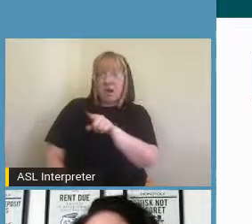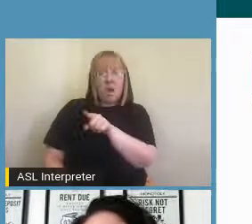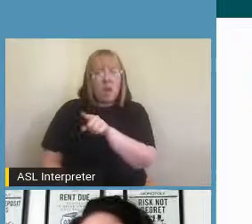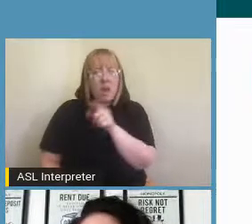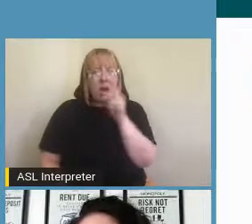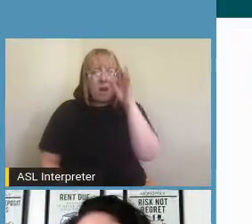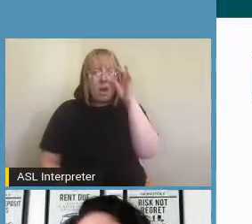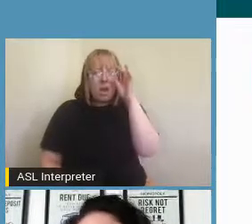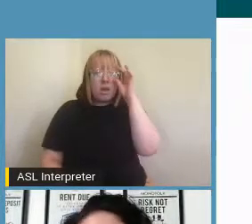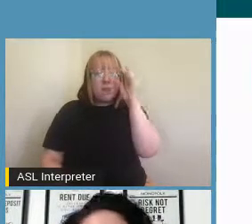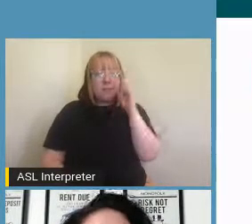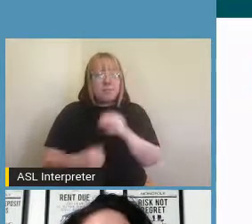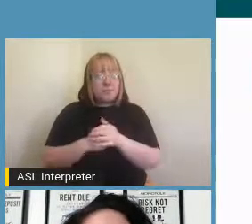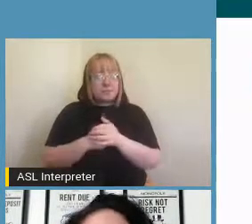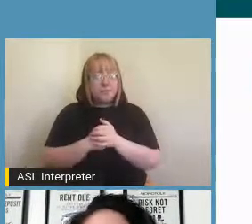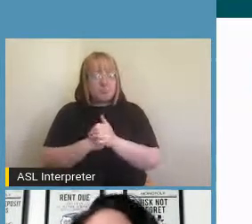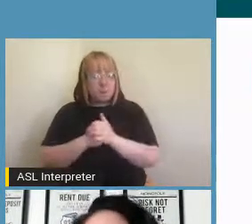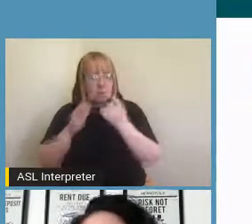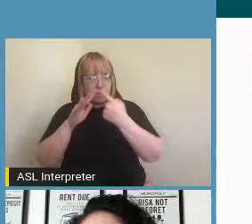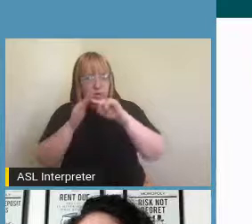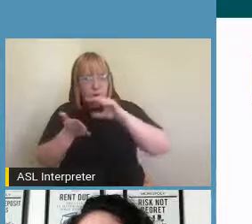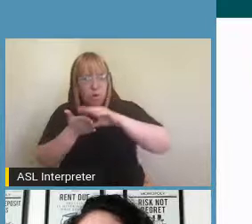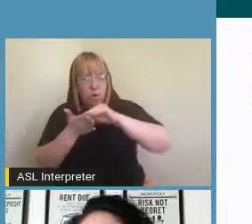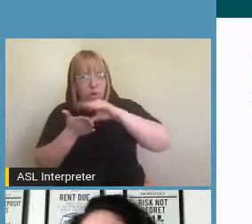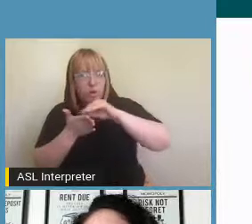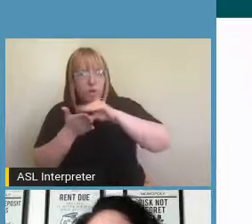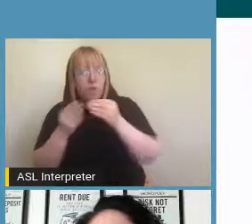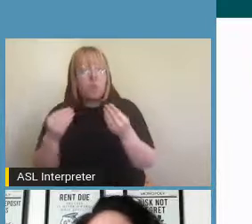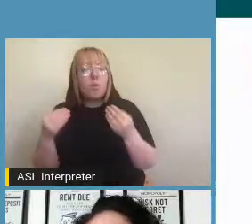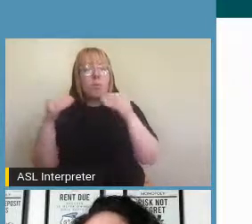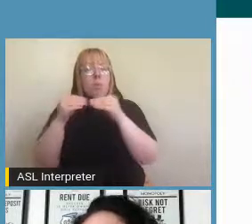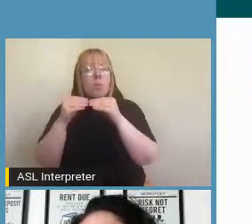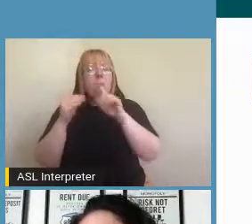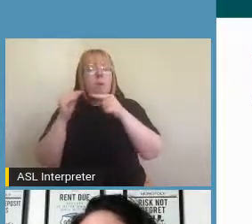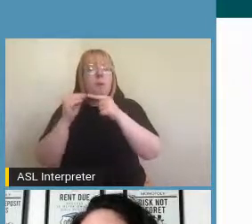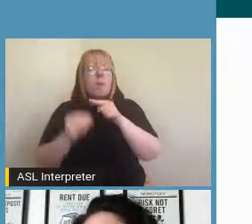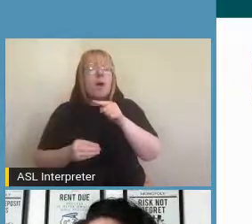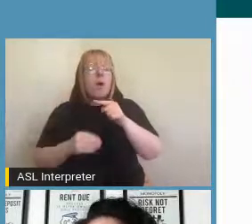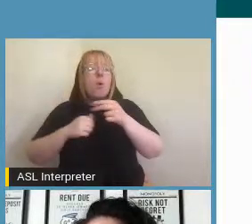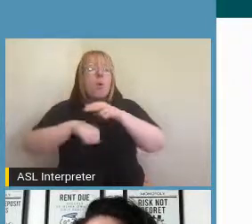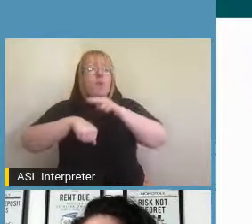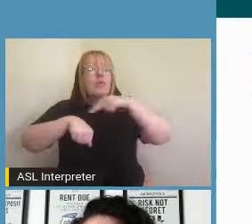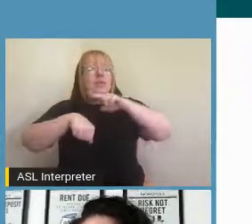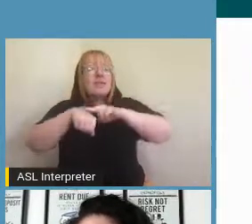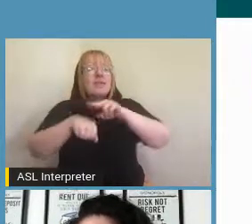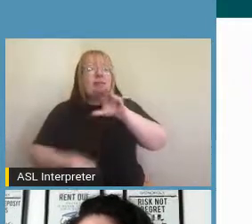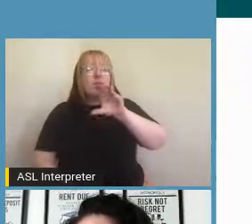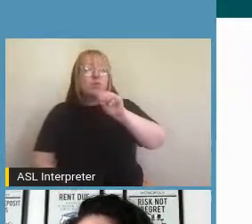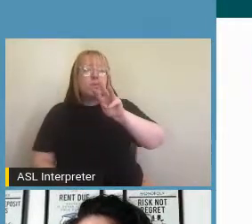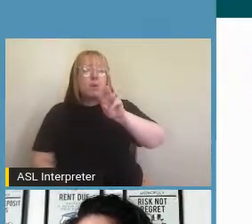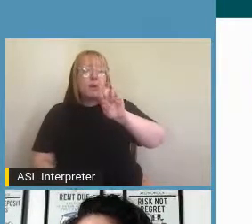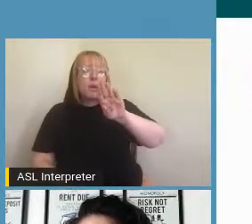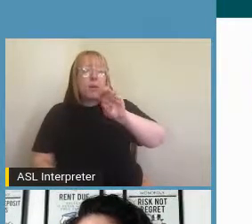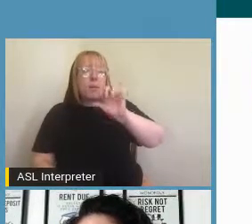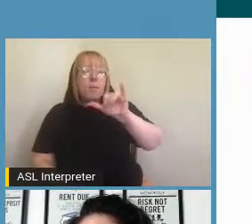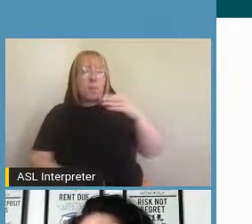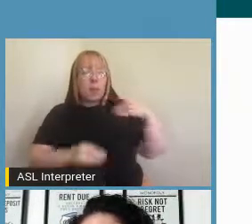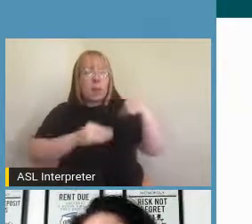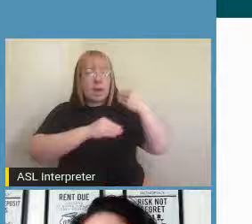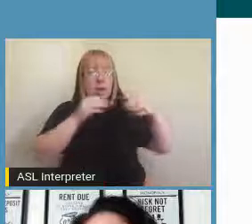world, started to learn more about the National Cowboy and Museum Heritage Museum.